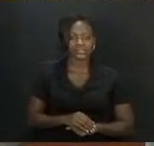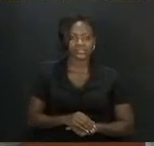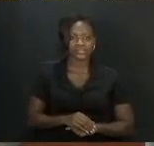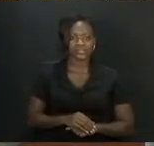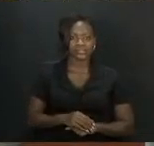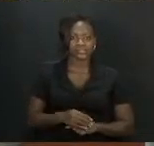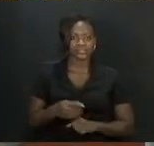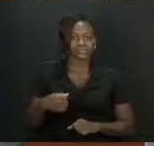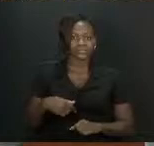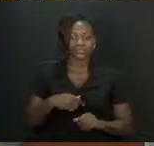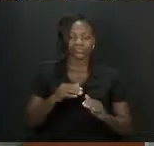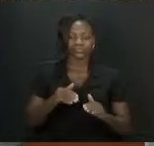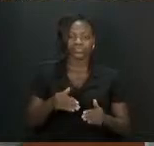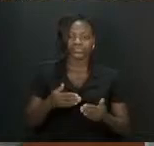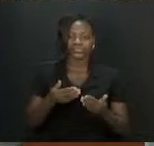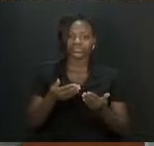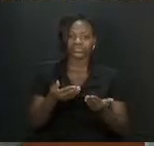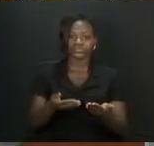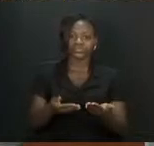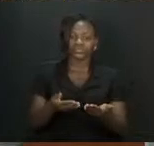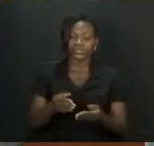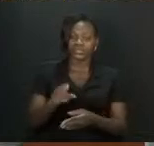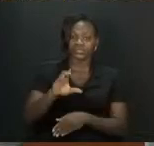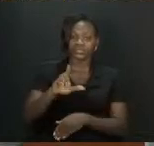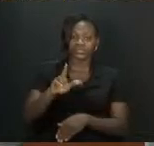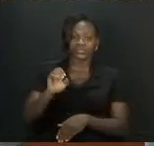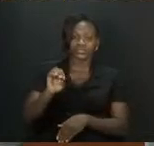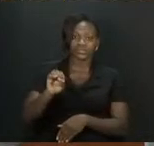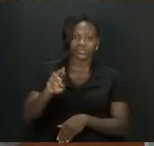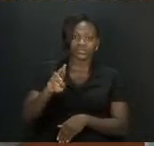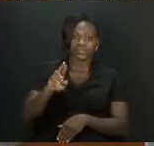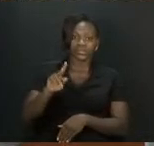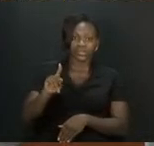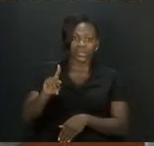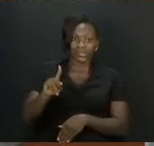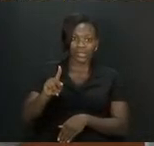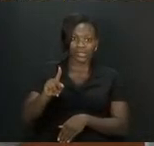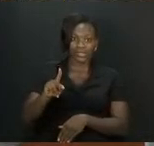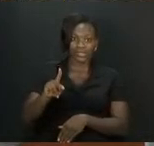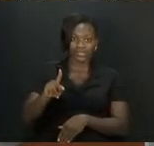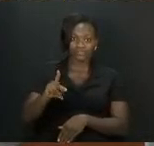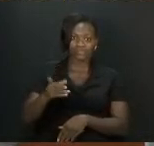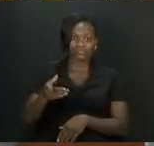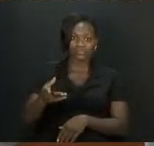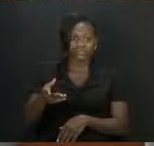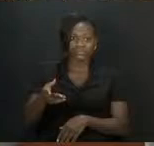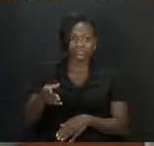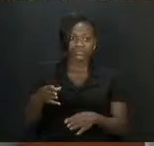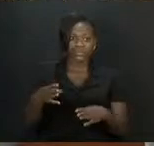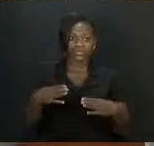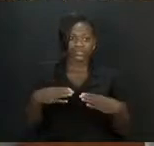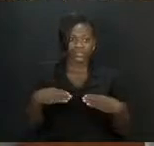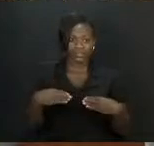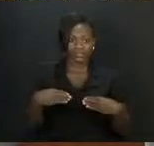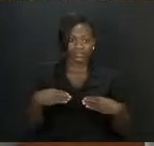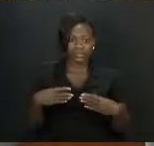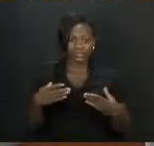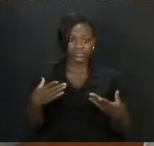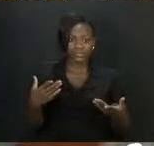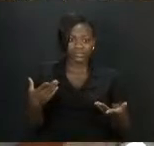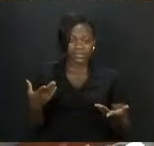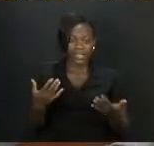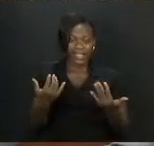submit them to the clerk to set. Yes, almost set. It is